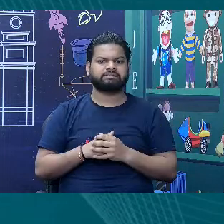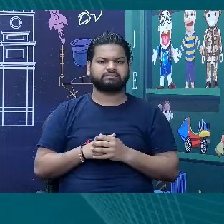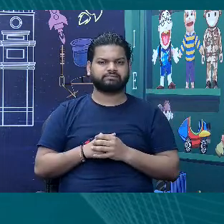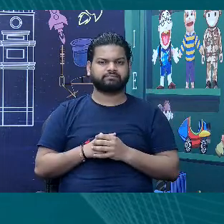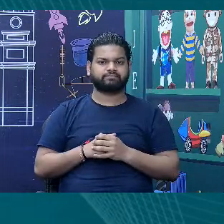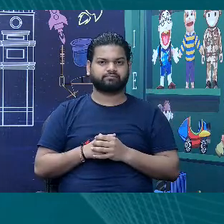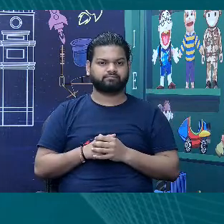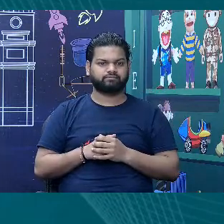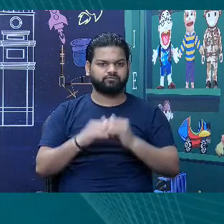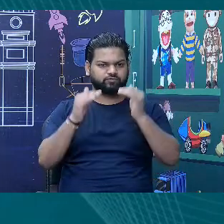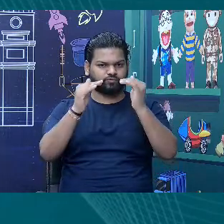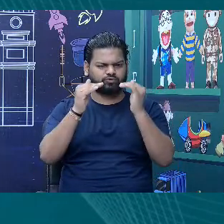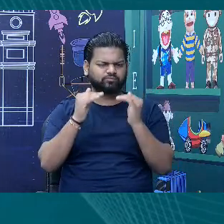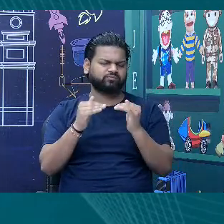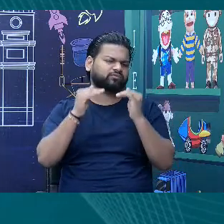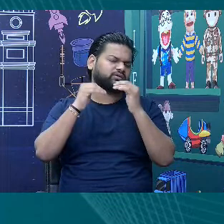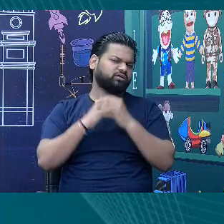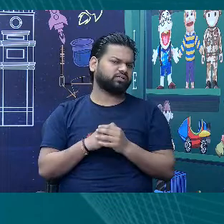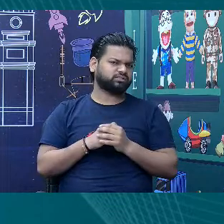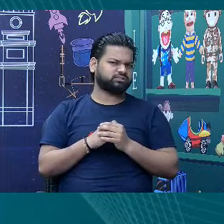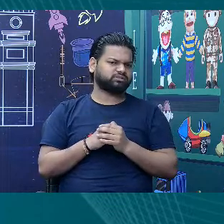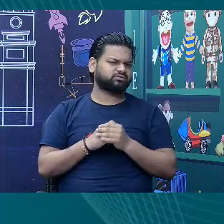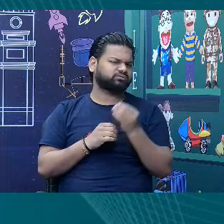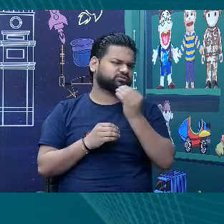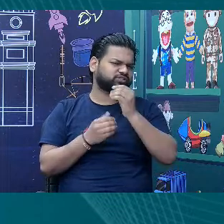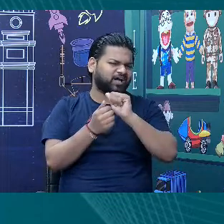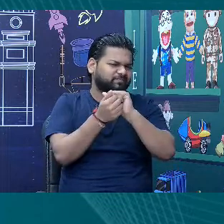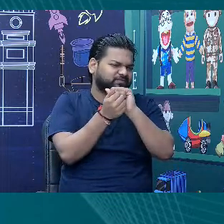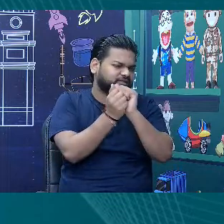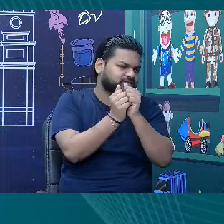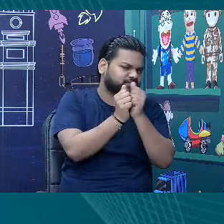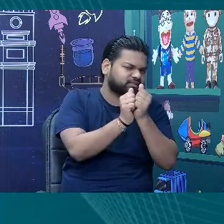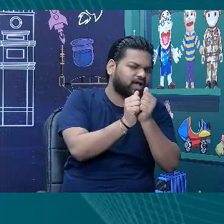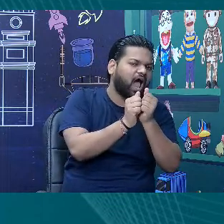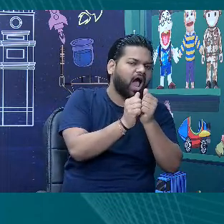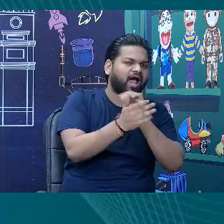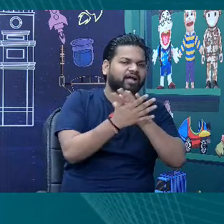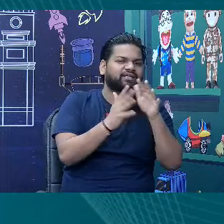And from here, we will move on to the modified homework. Okay.